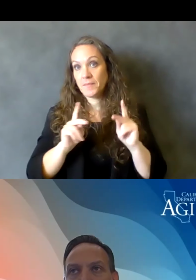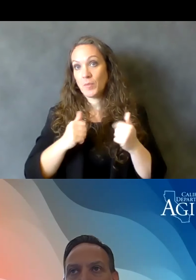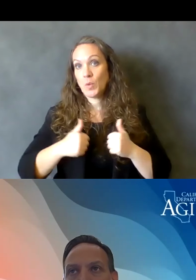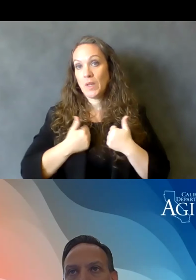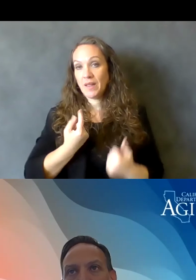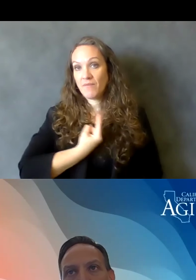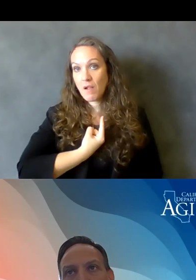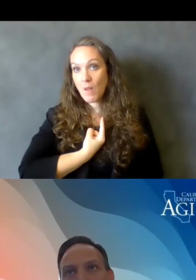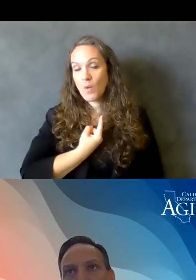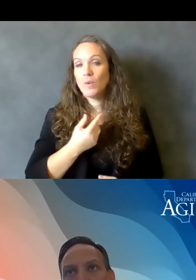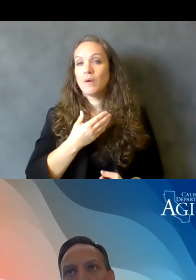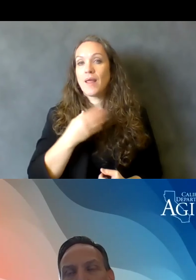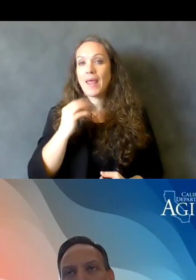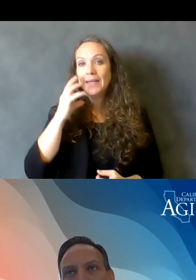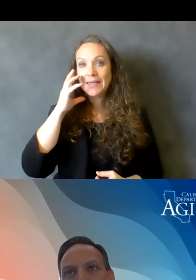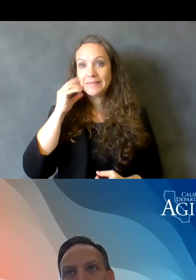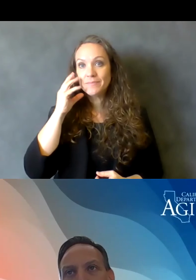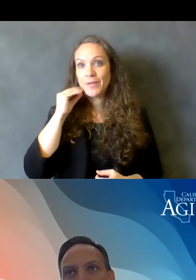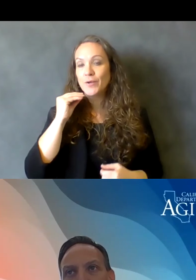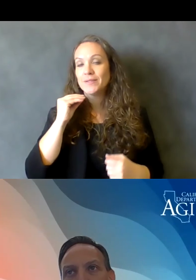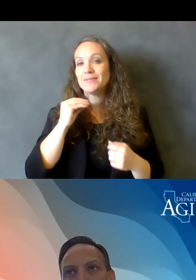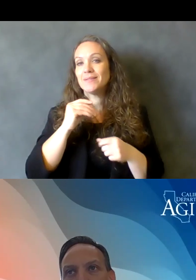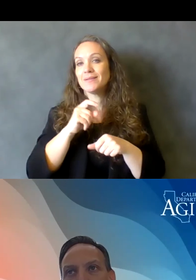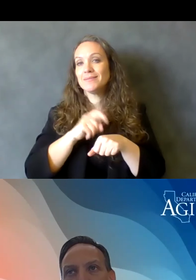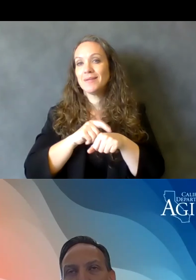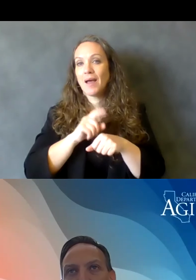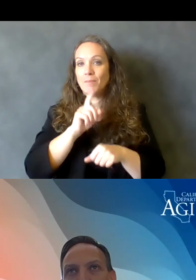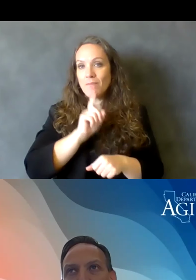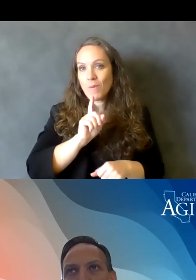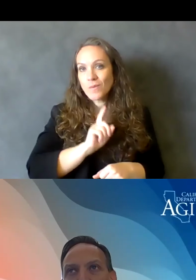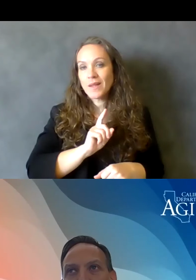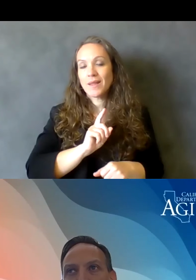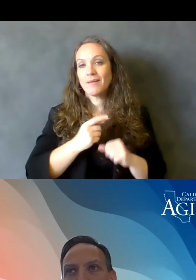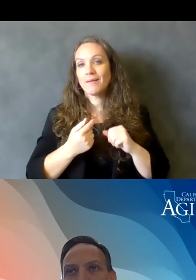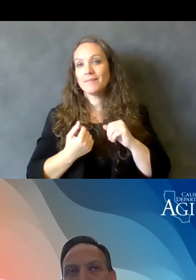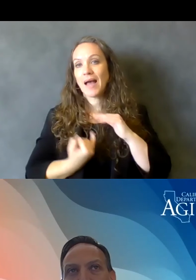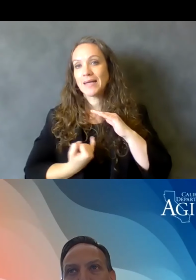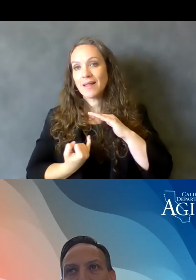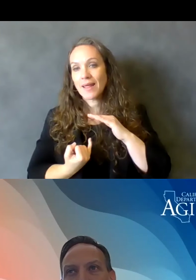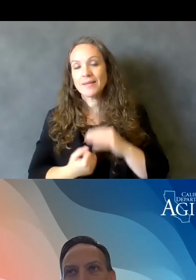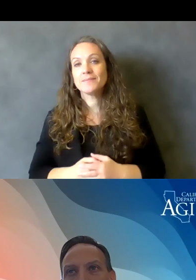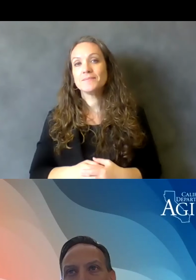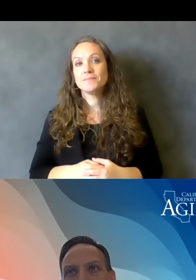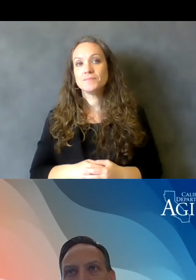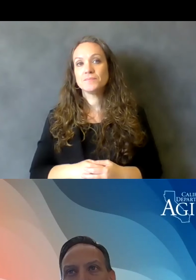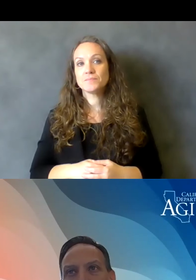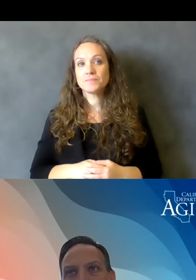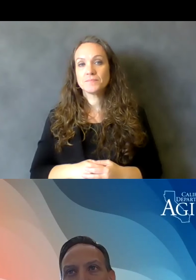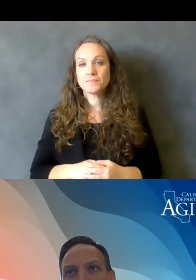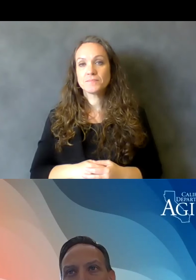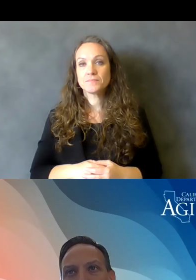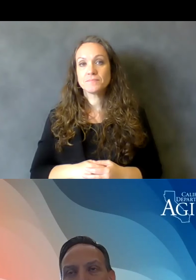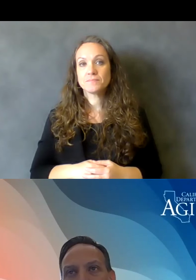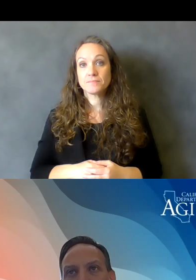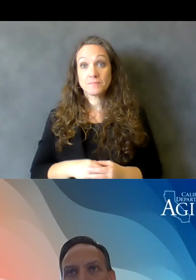are experiencing incidents of loneliness and isolation. If we have the opportunity for future